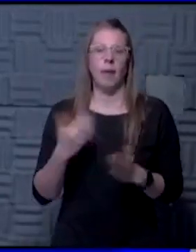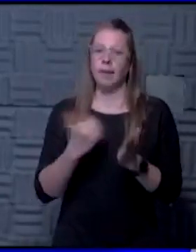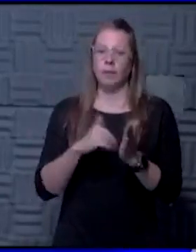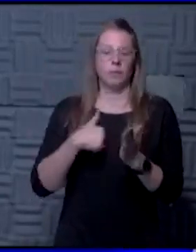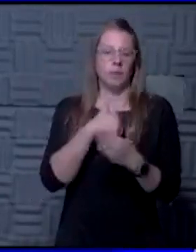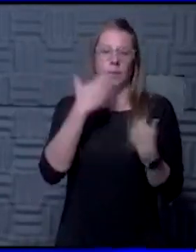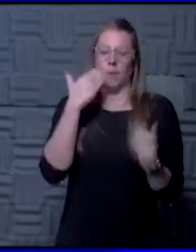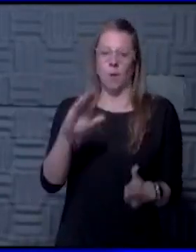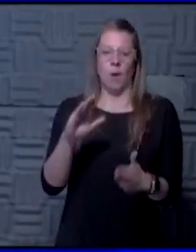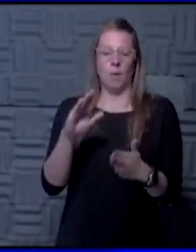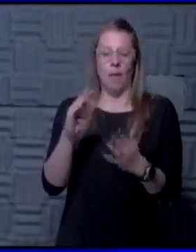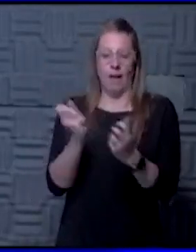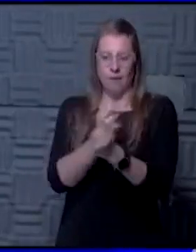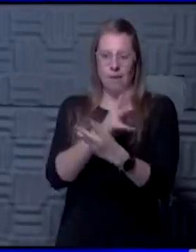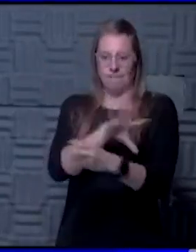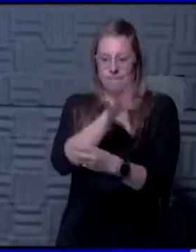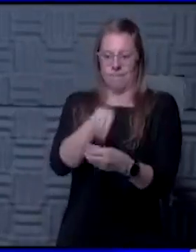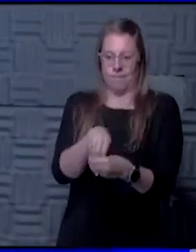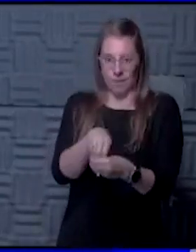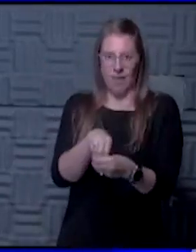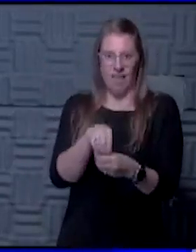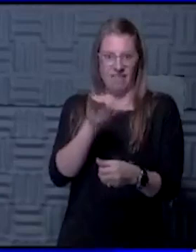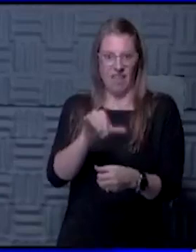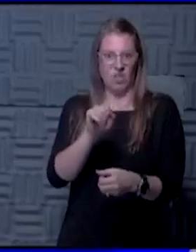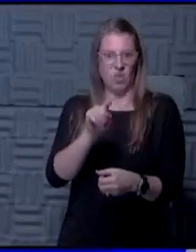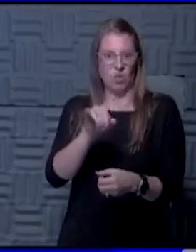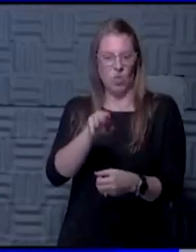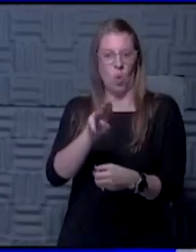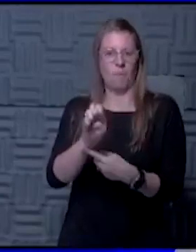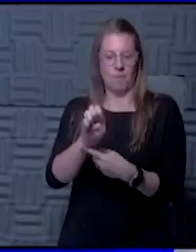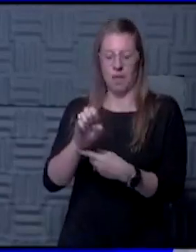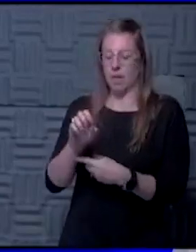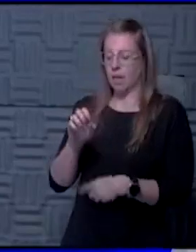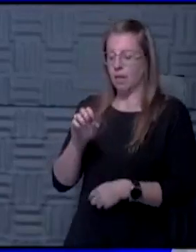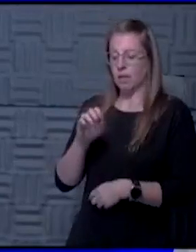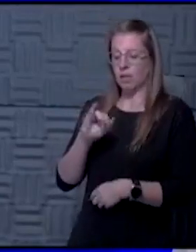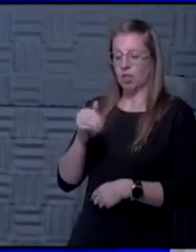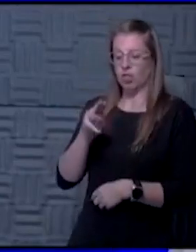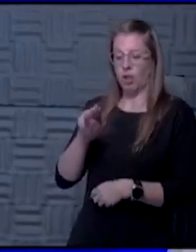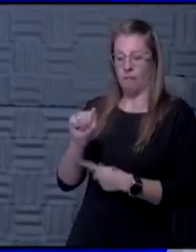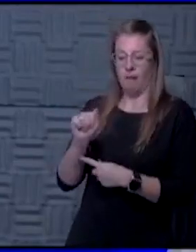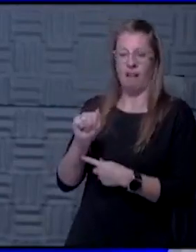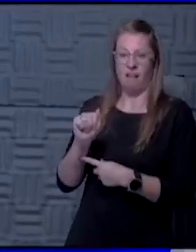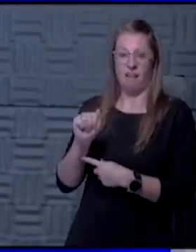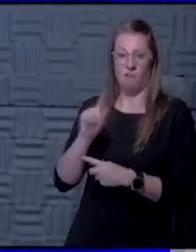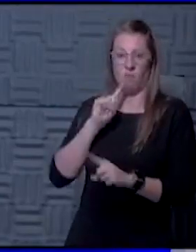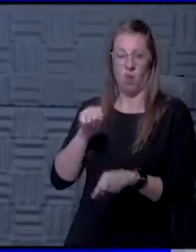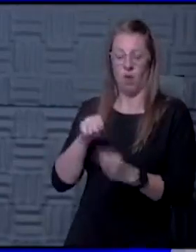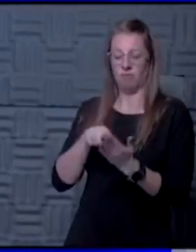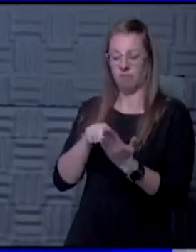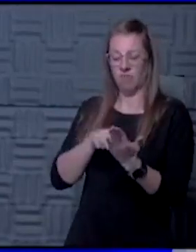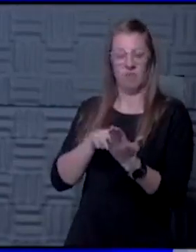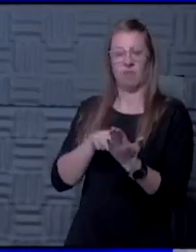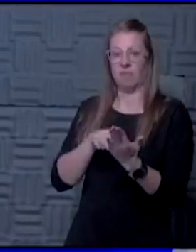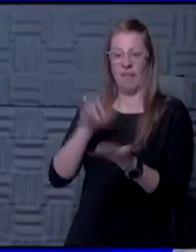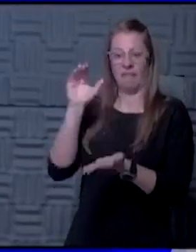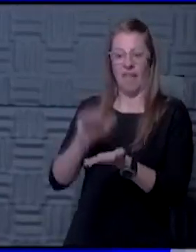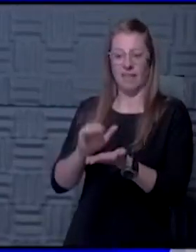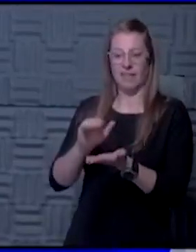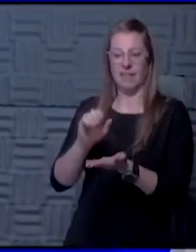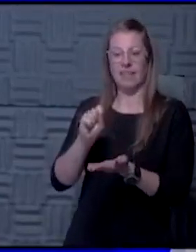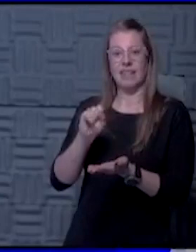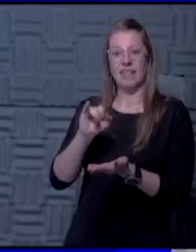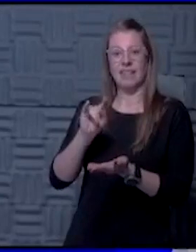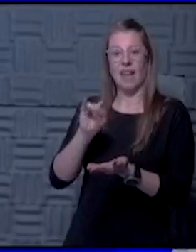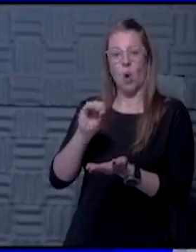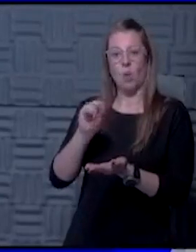full dynamics of cytokine storm. There was a research letter in JAMA that showed that there were maybe less amounts of cytokines in your body